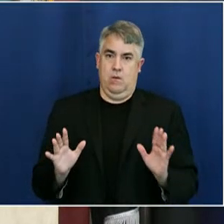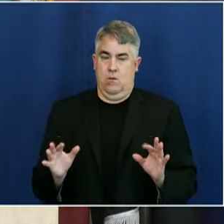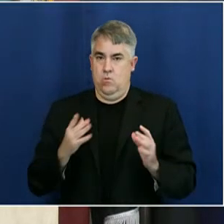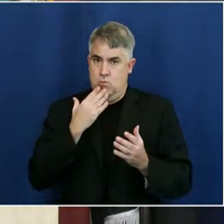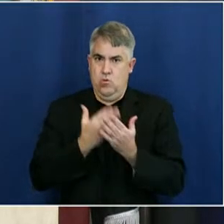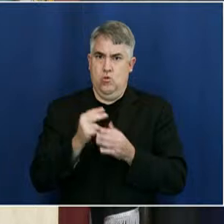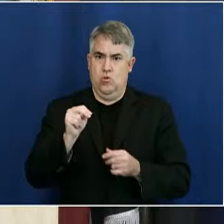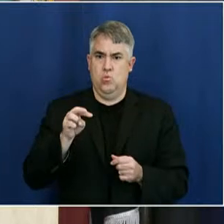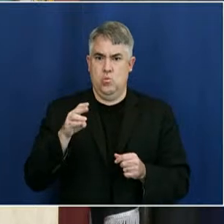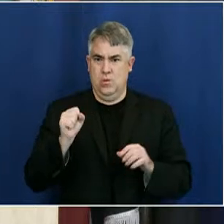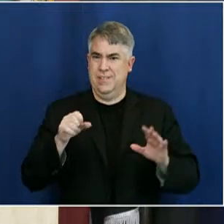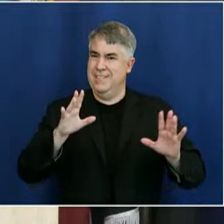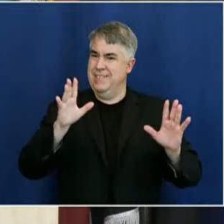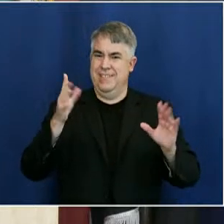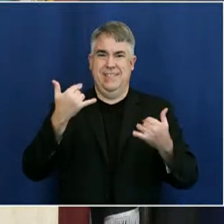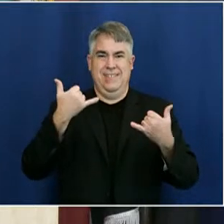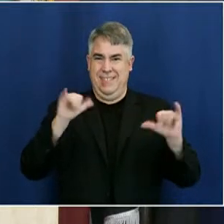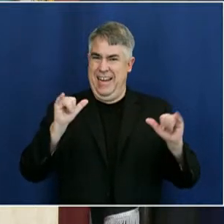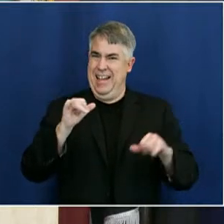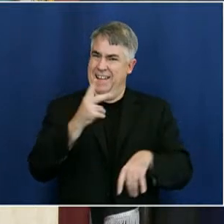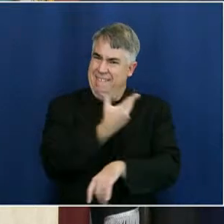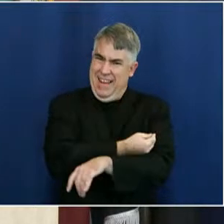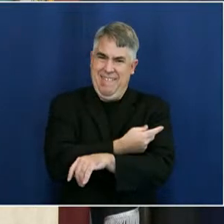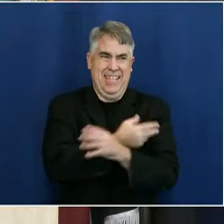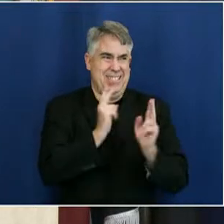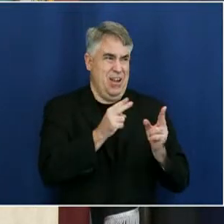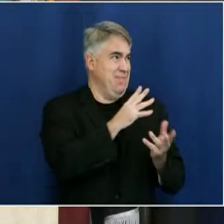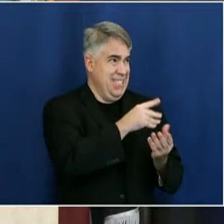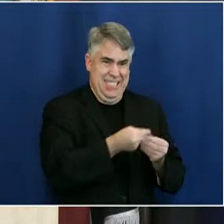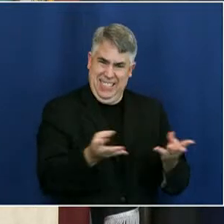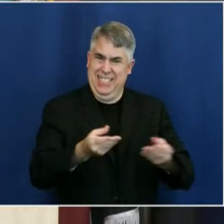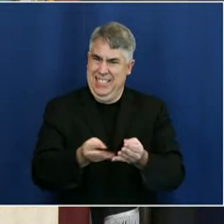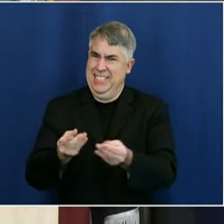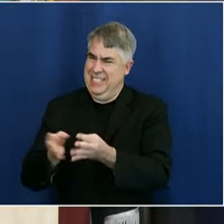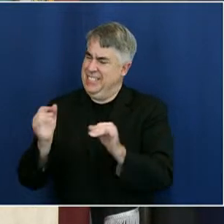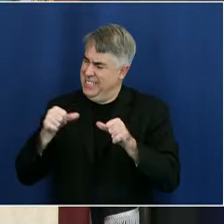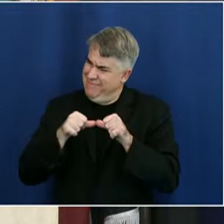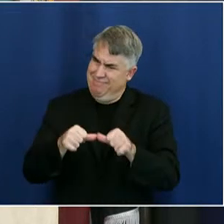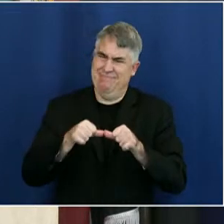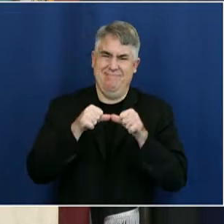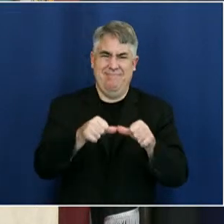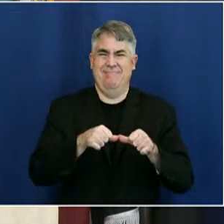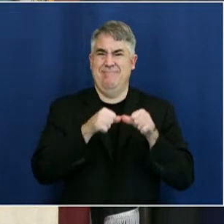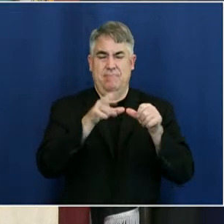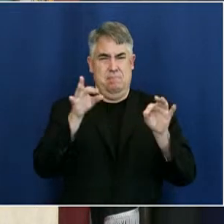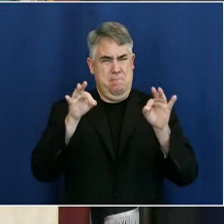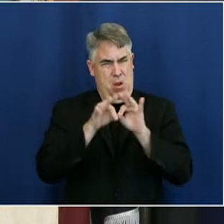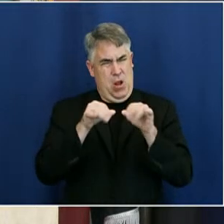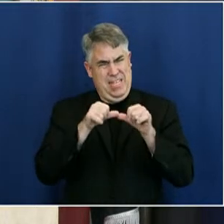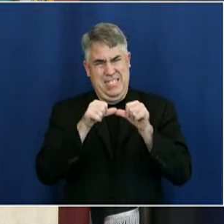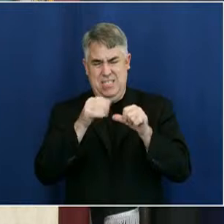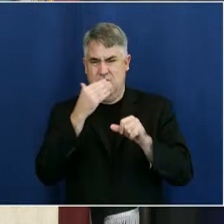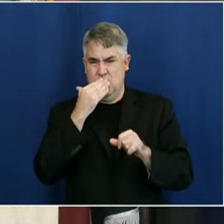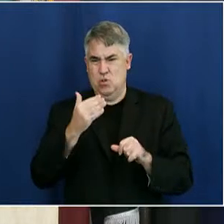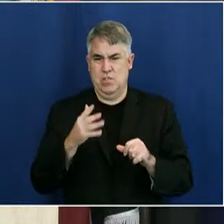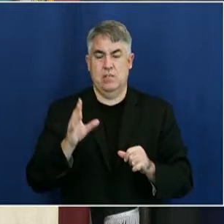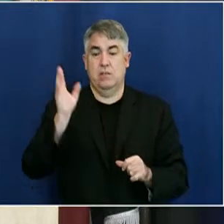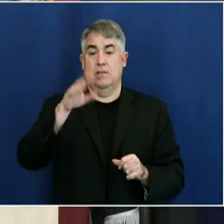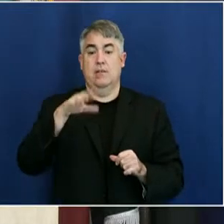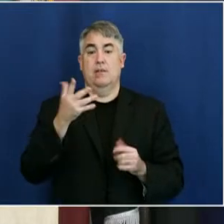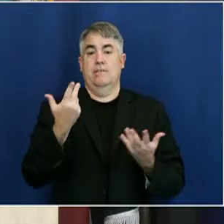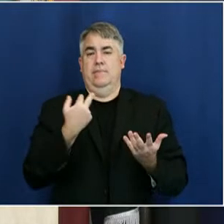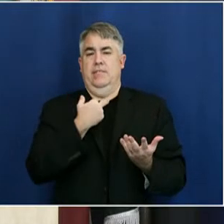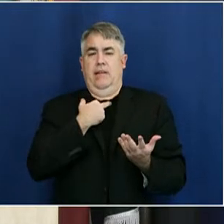a significant rate and clip. And we think this is laying the foundation to move forward in a good direction. But obviously, the limiting factor on